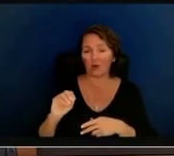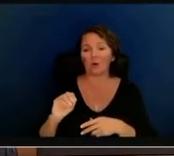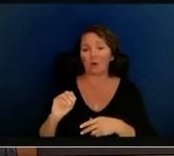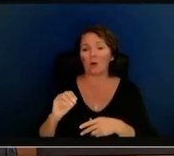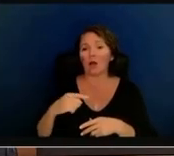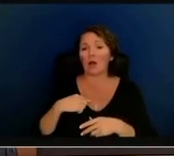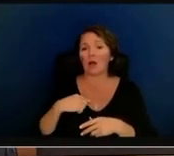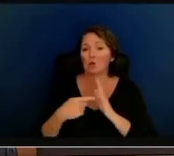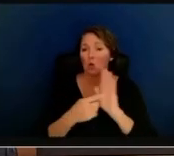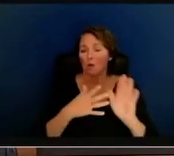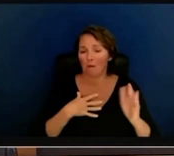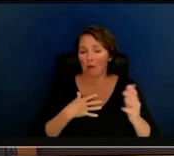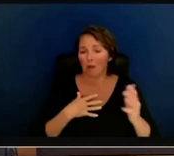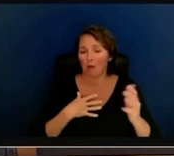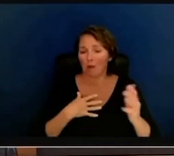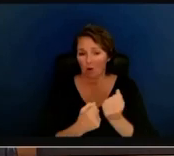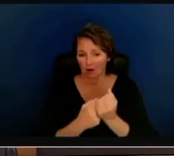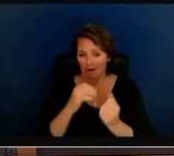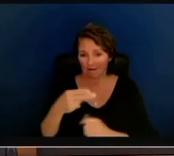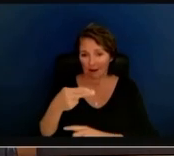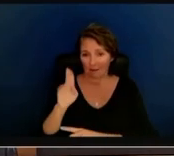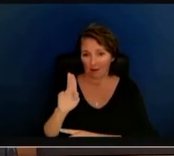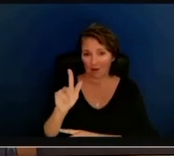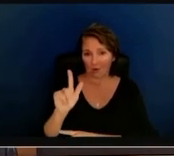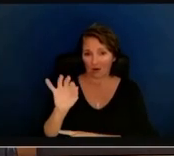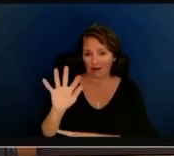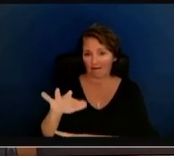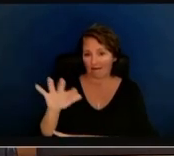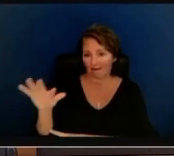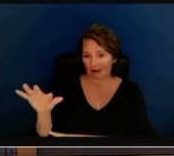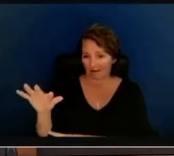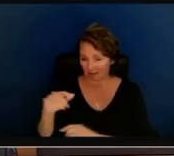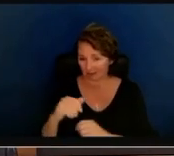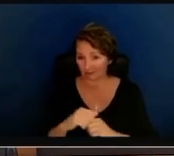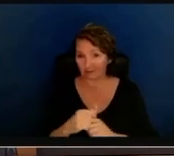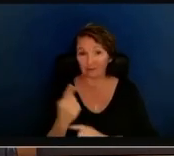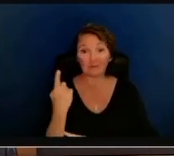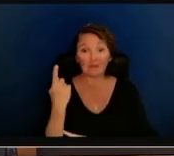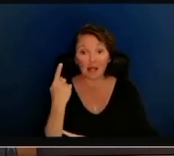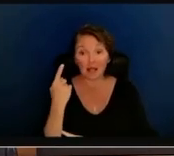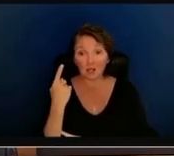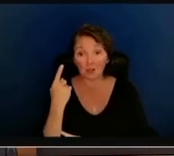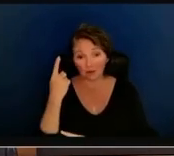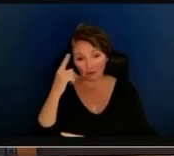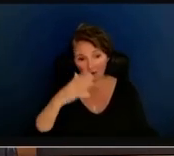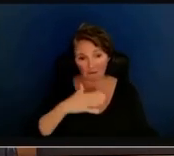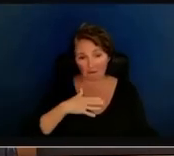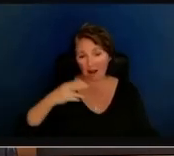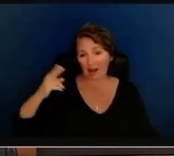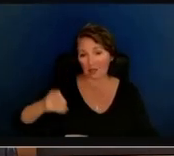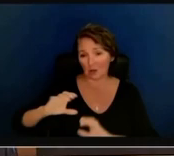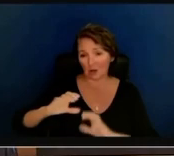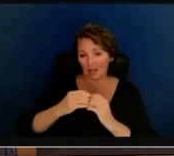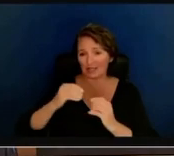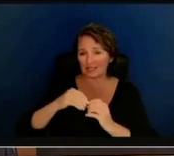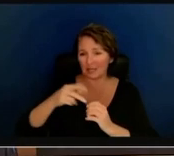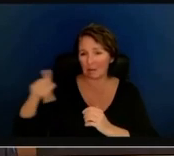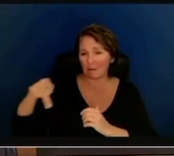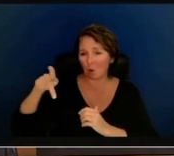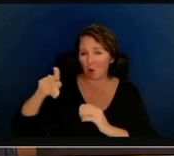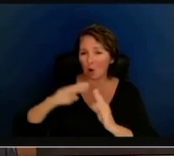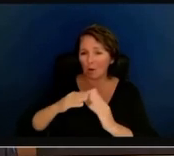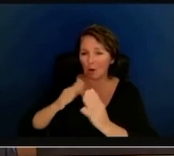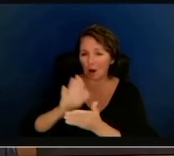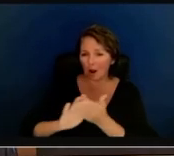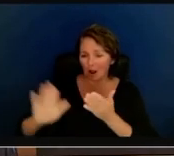my support in favor of House Bill 2955. Last year, for my Chicanx history class at Portland Community College, I wrote